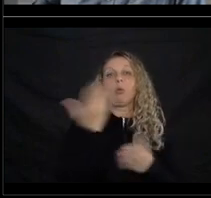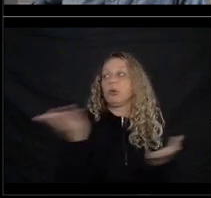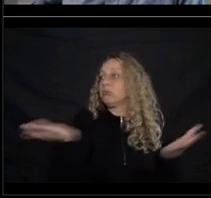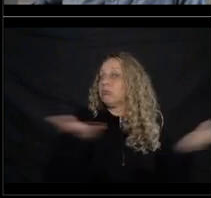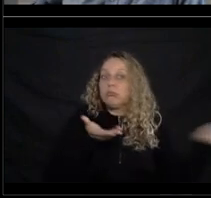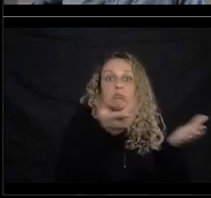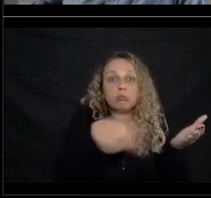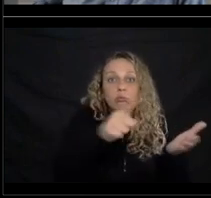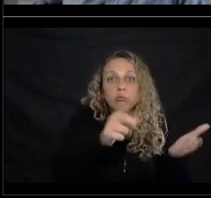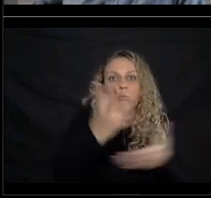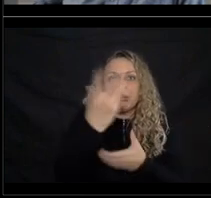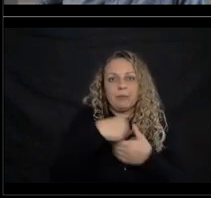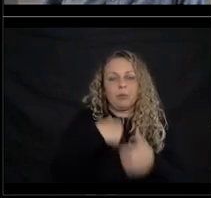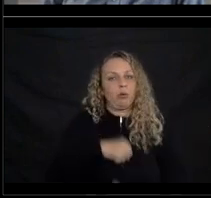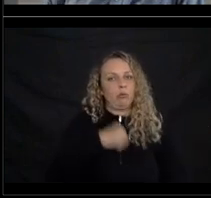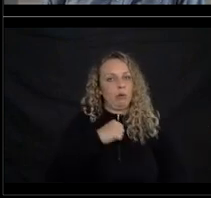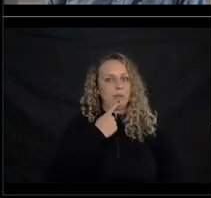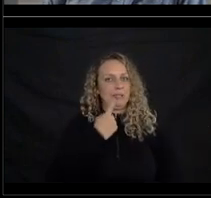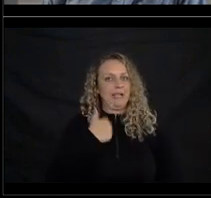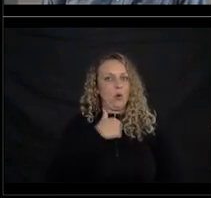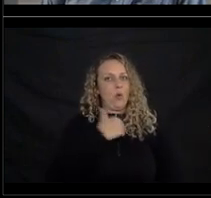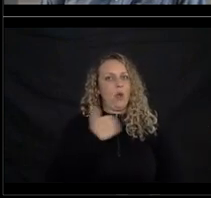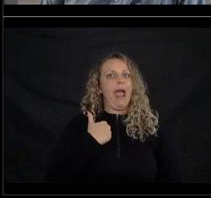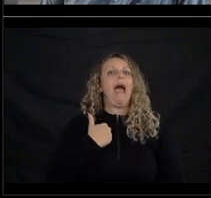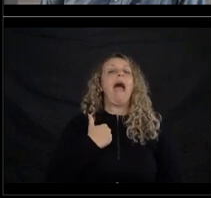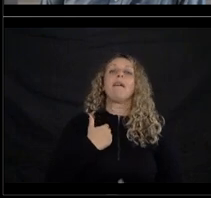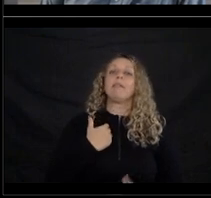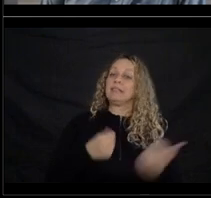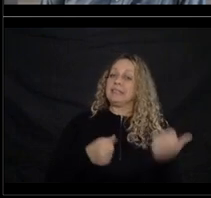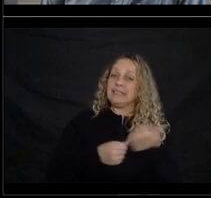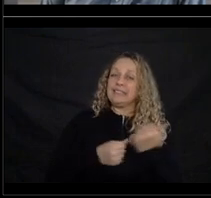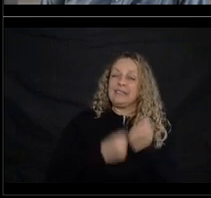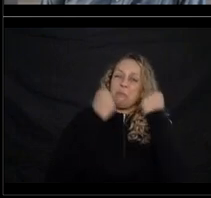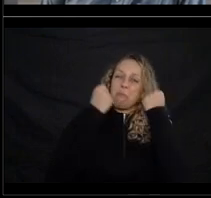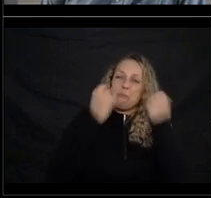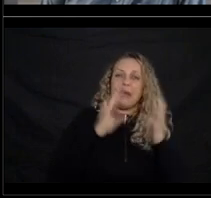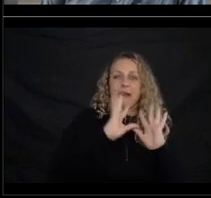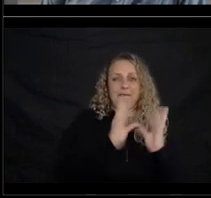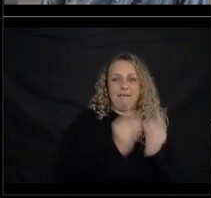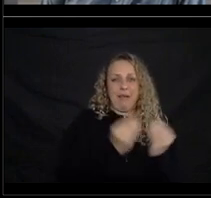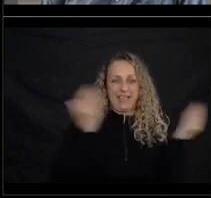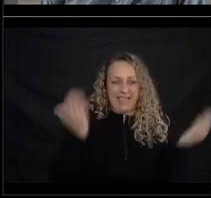participate. We are proud to say that we have assisted many families within the City